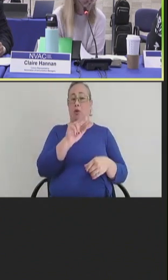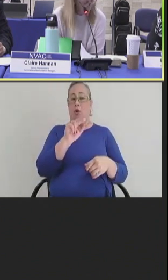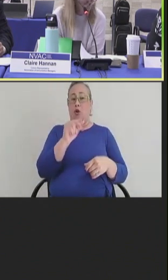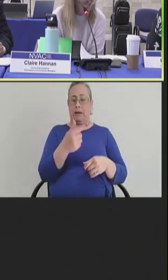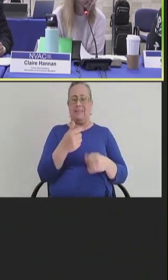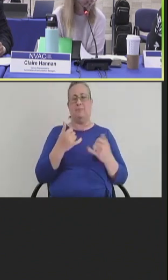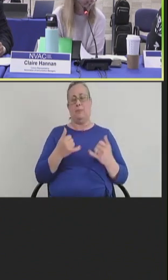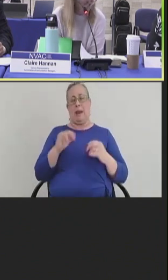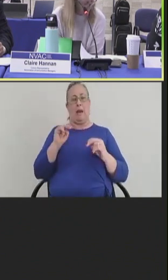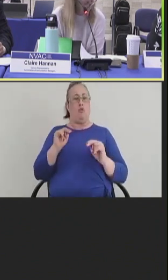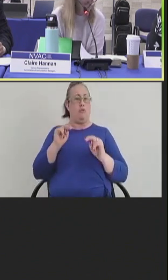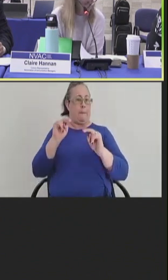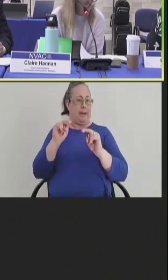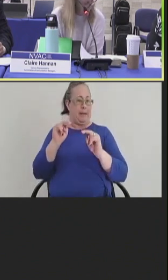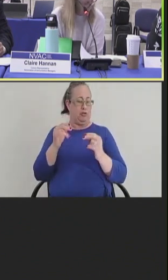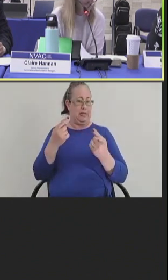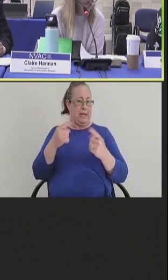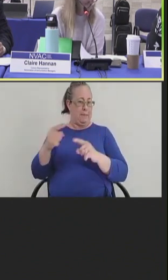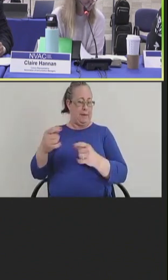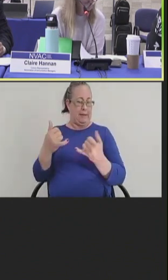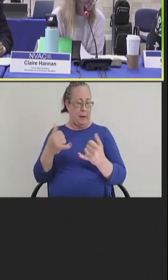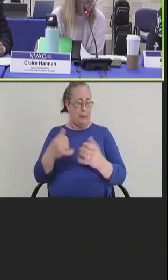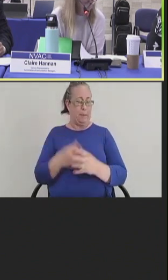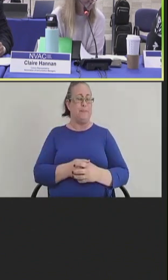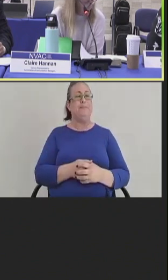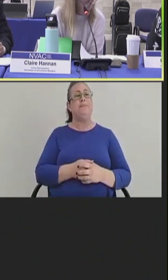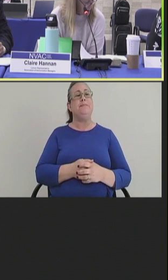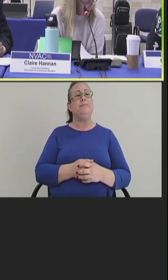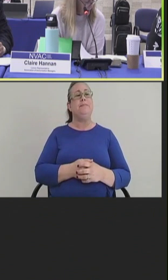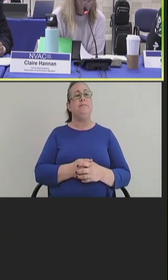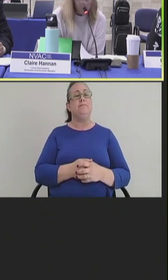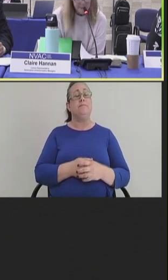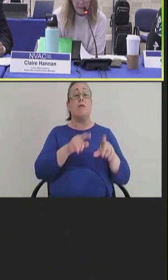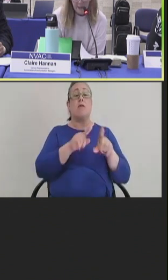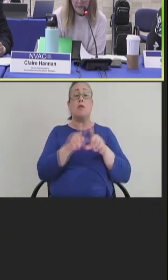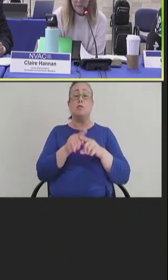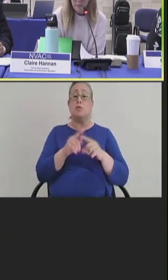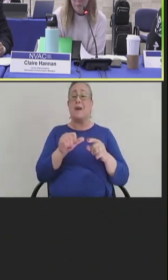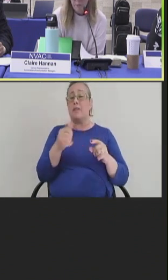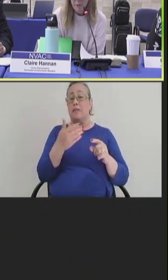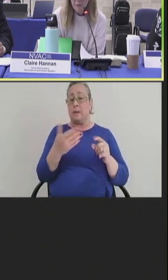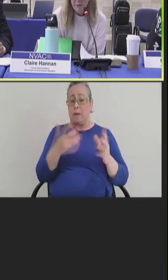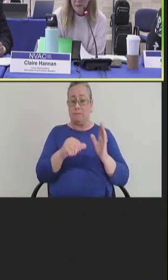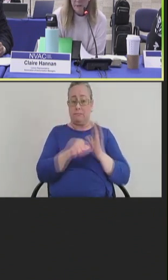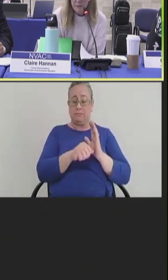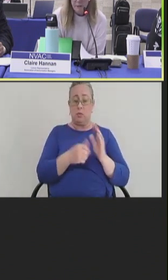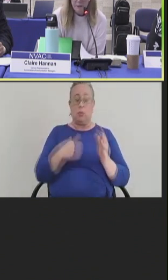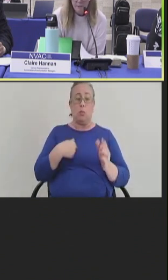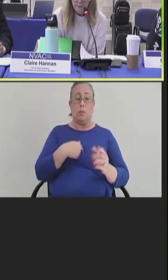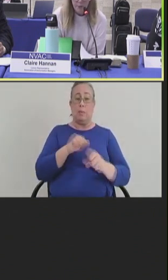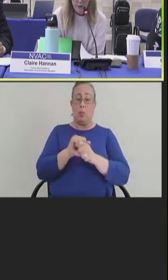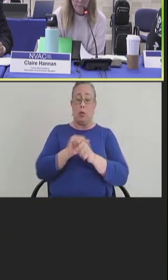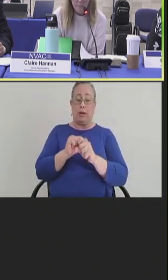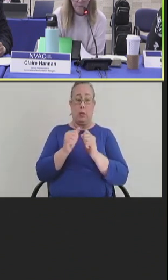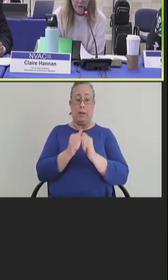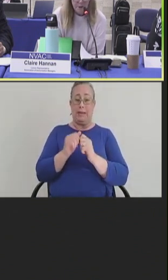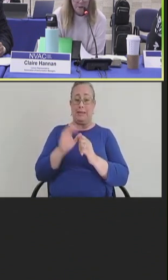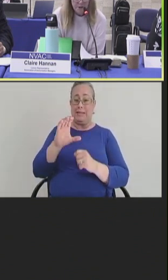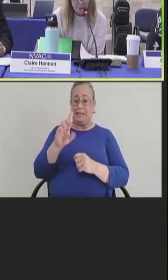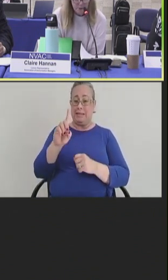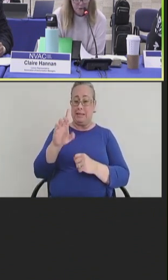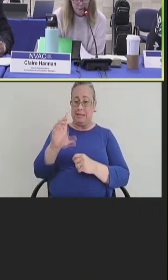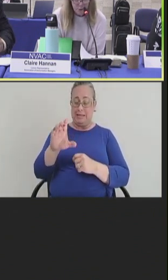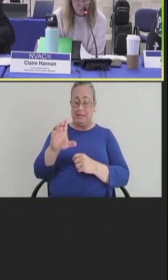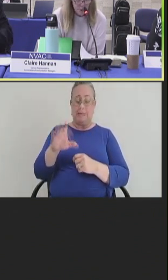nomination process right now. We also, the other thing I wanted to highlight is that we've been working with CDC to